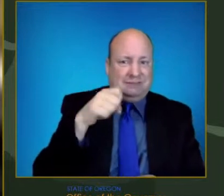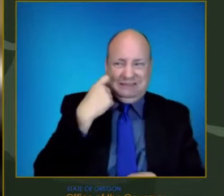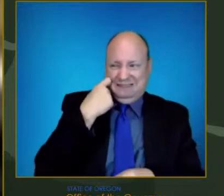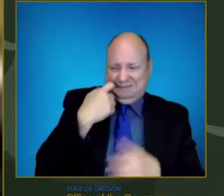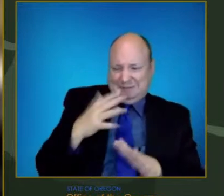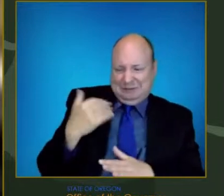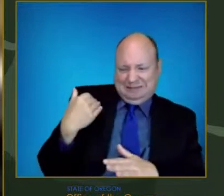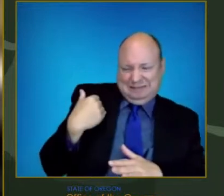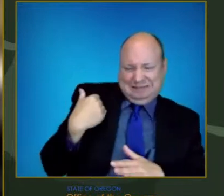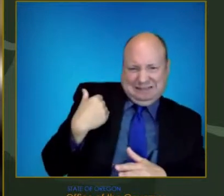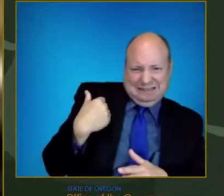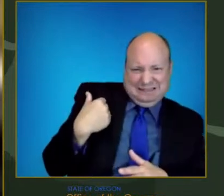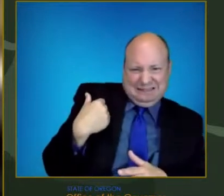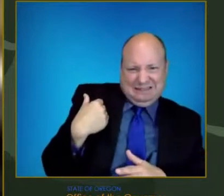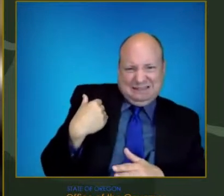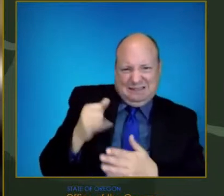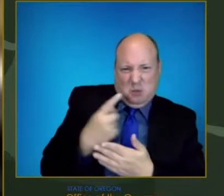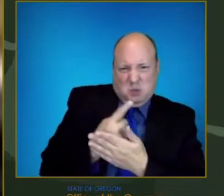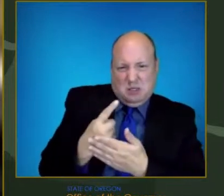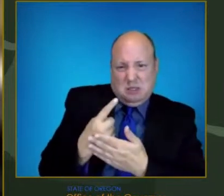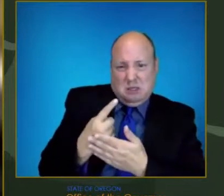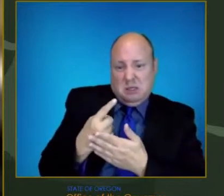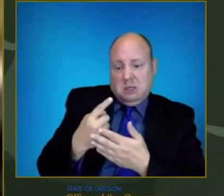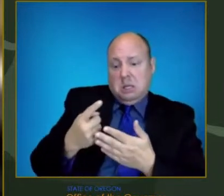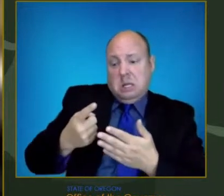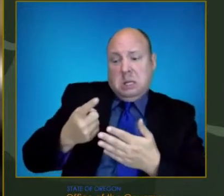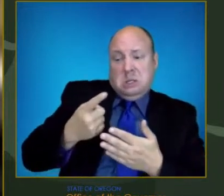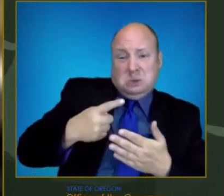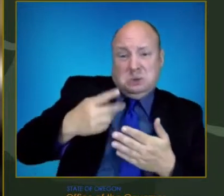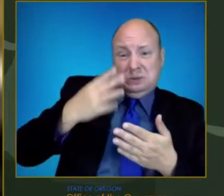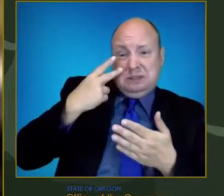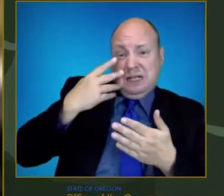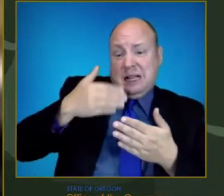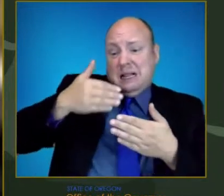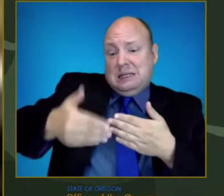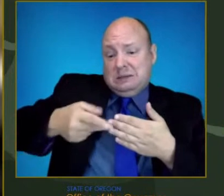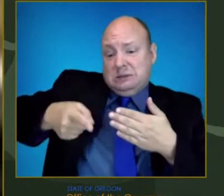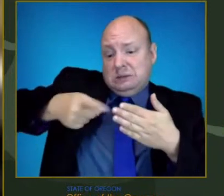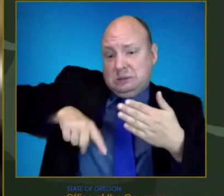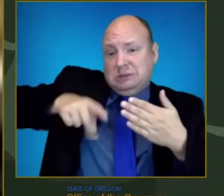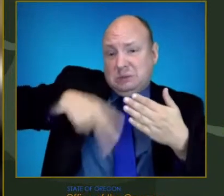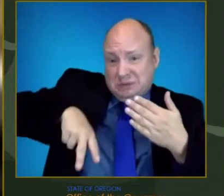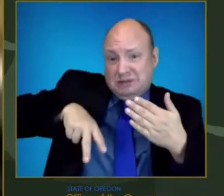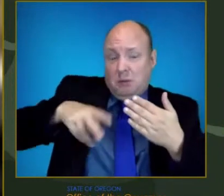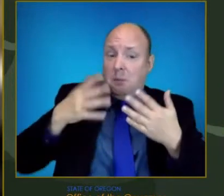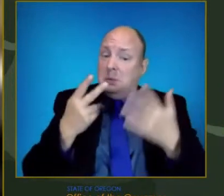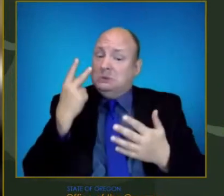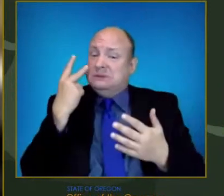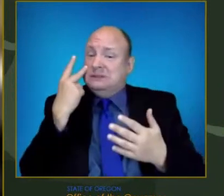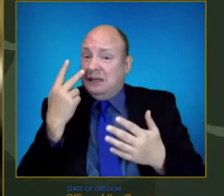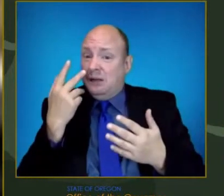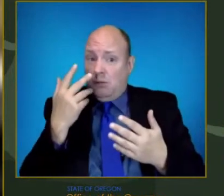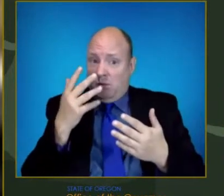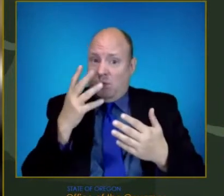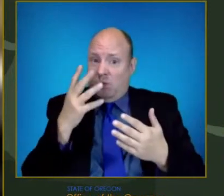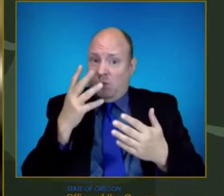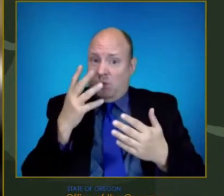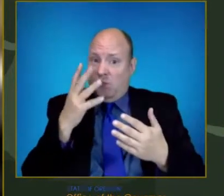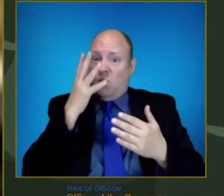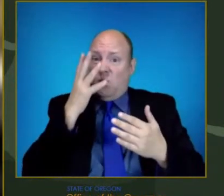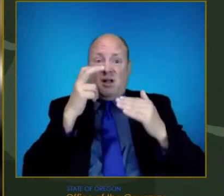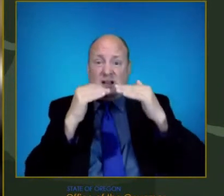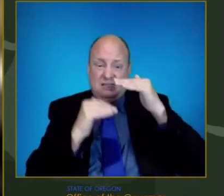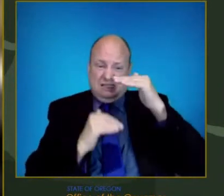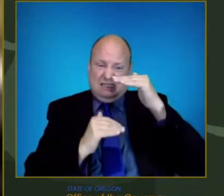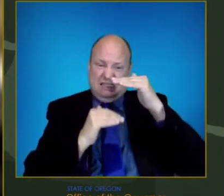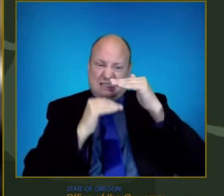some of those events. And then also in terms of hospital capacity, as you've heard and you've seen, we are concerned about that,